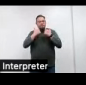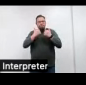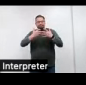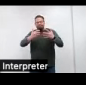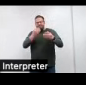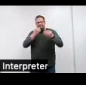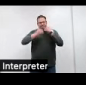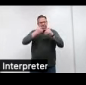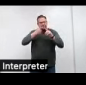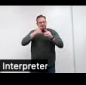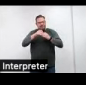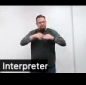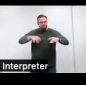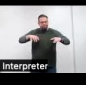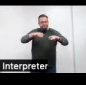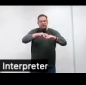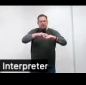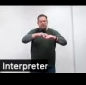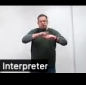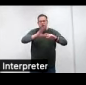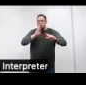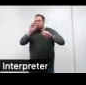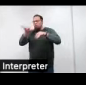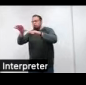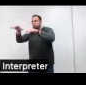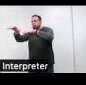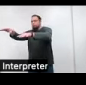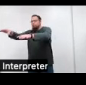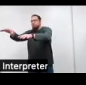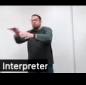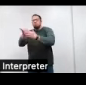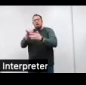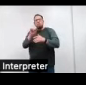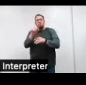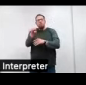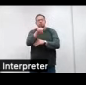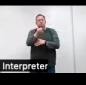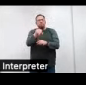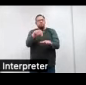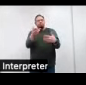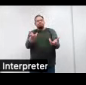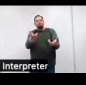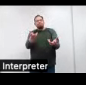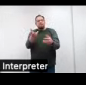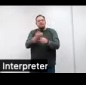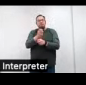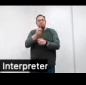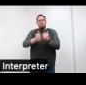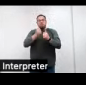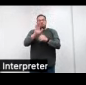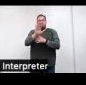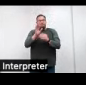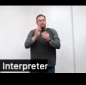you live off of the ocean. That's where you get the majority of your food.